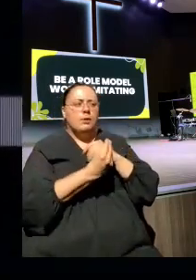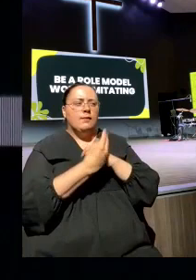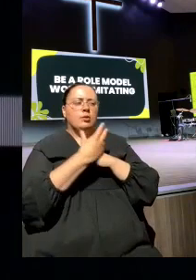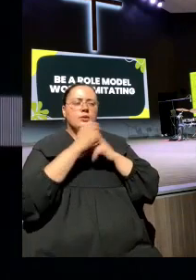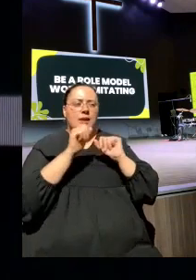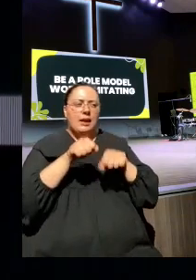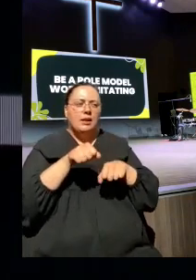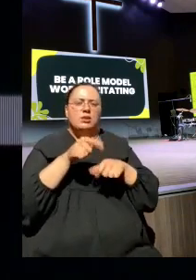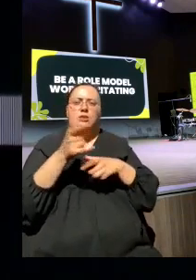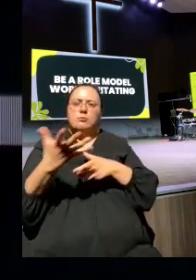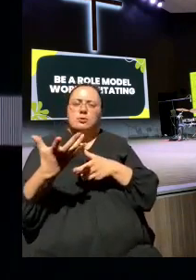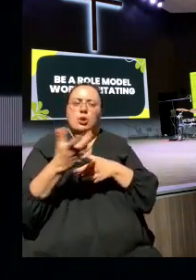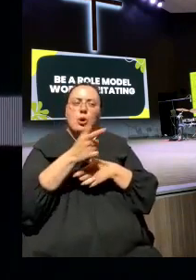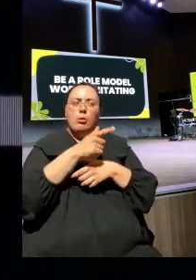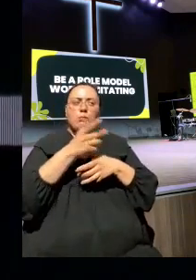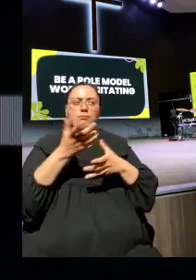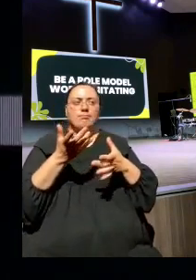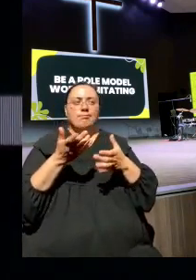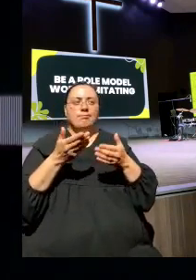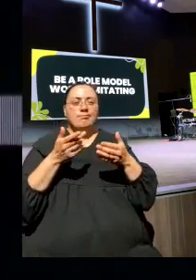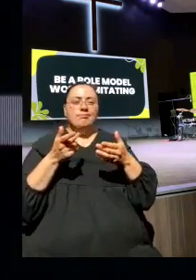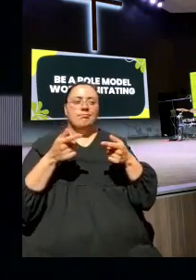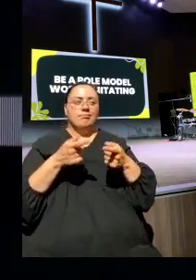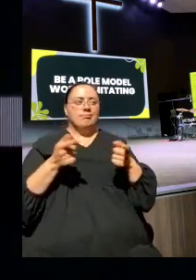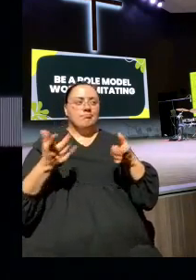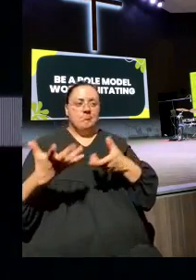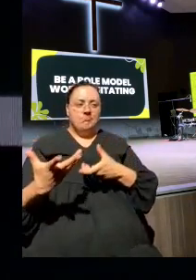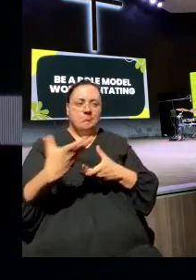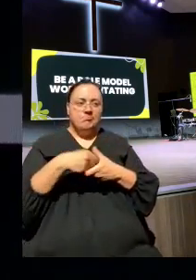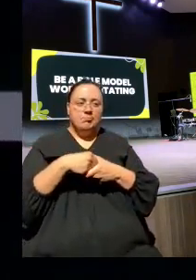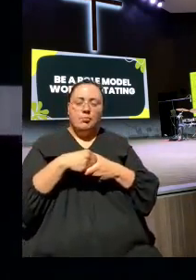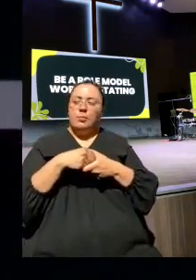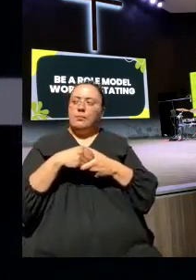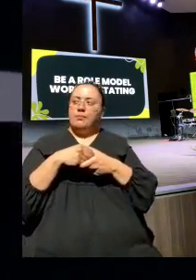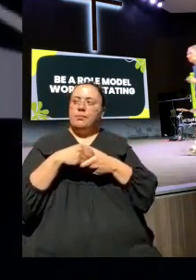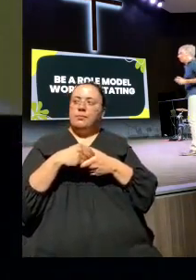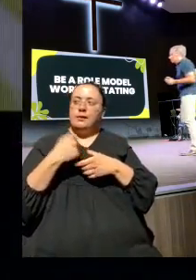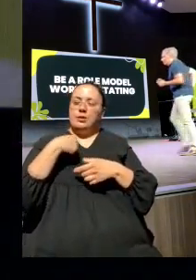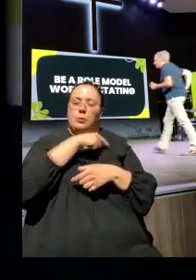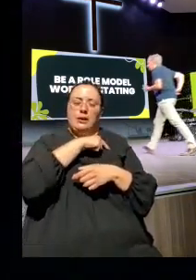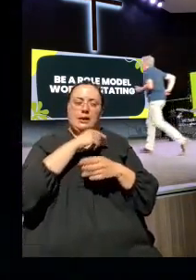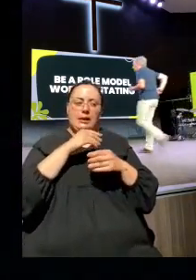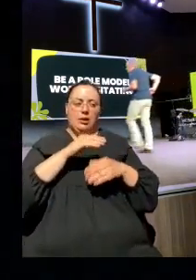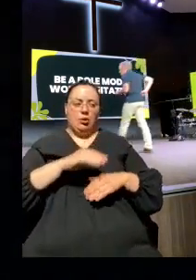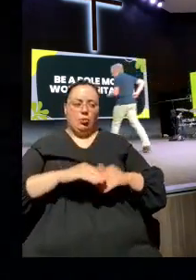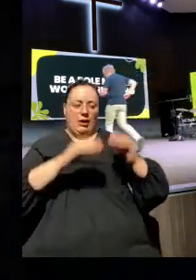influencing the next generation that we might together raise extraordinary kids.